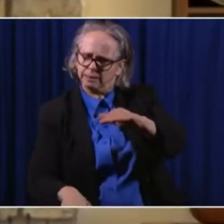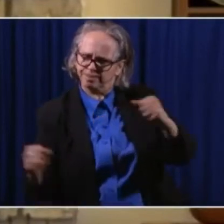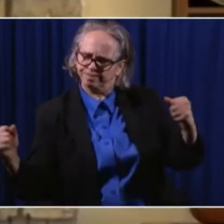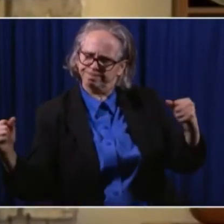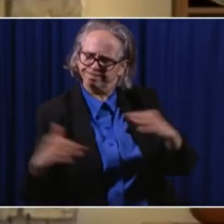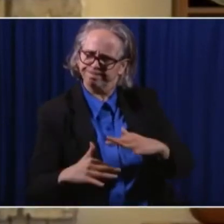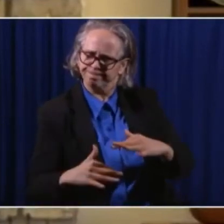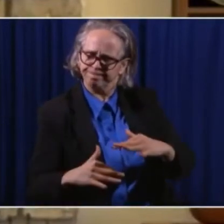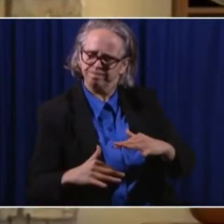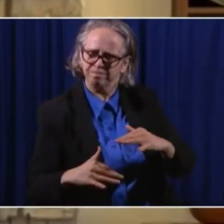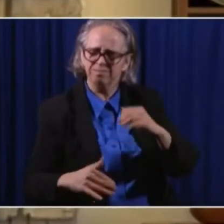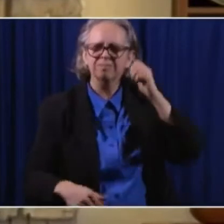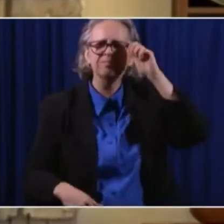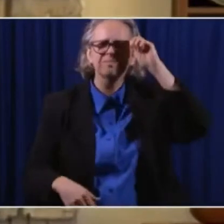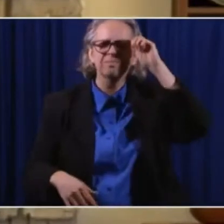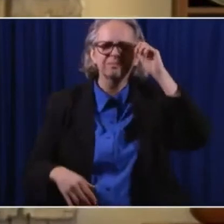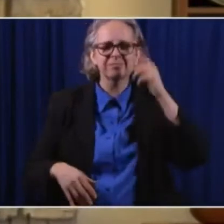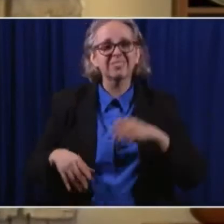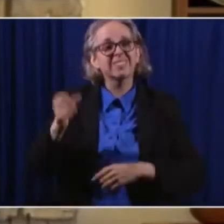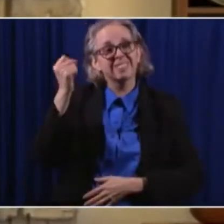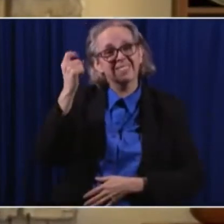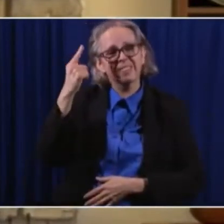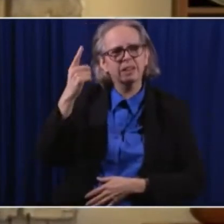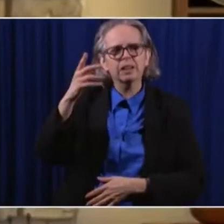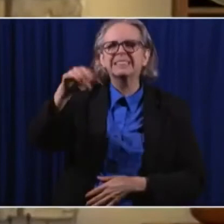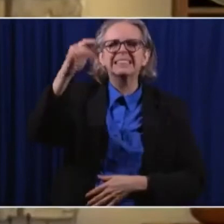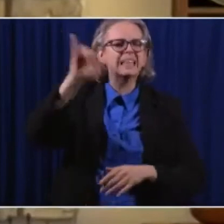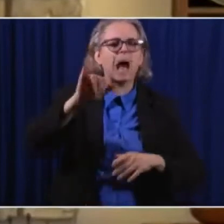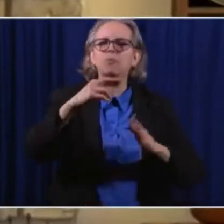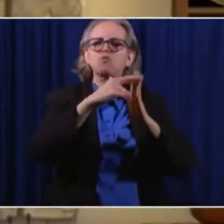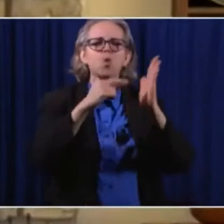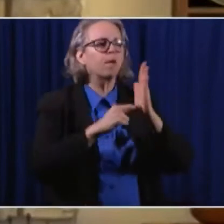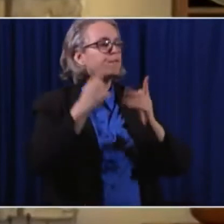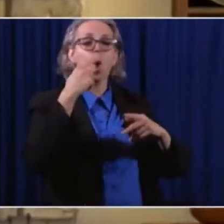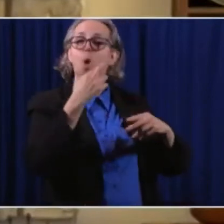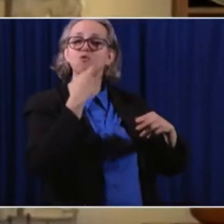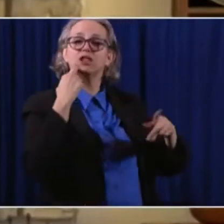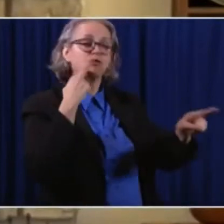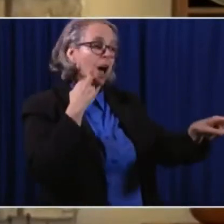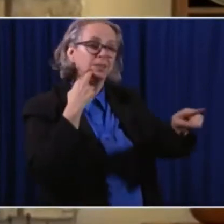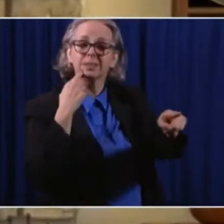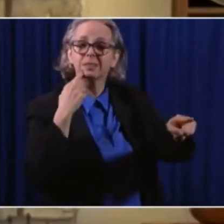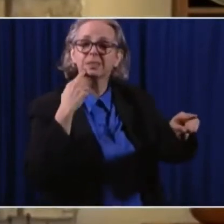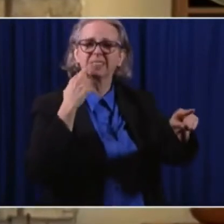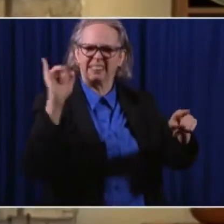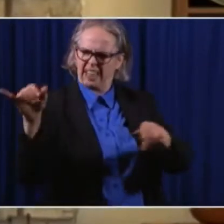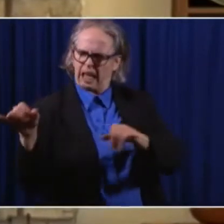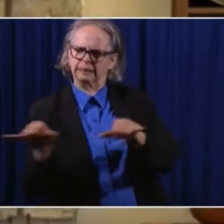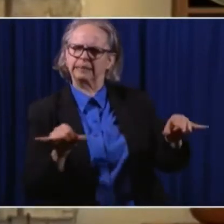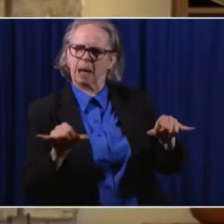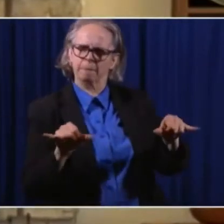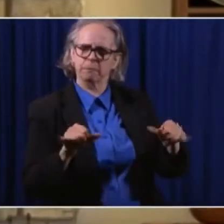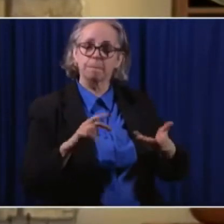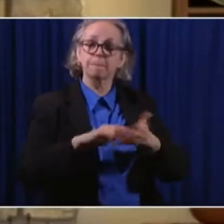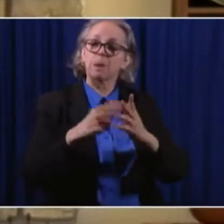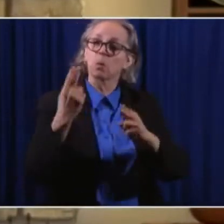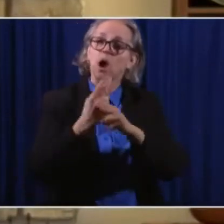restaurant protocol. There's a few additional tweaks in there, but it's basically people need to wear masks when they're not actively